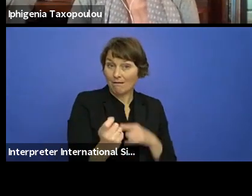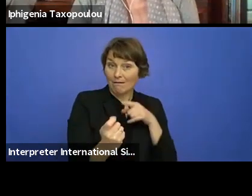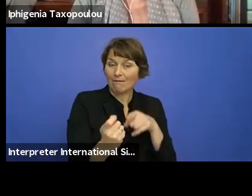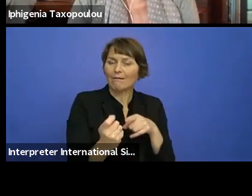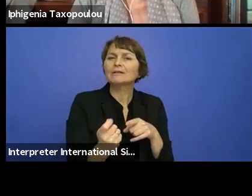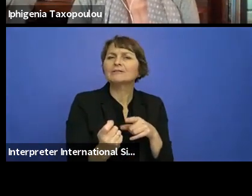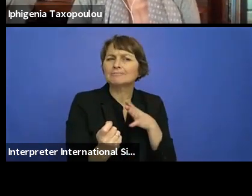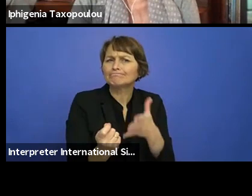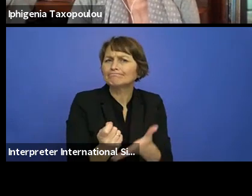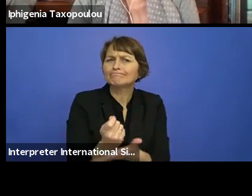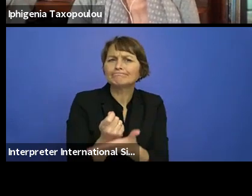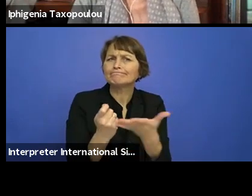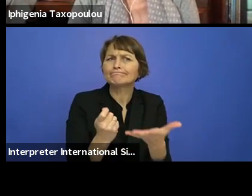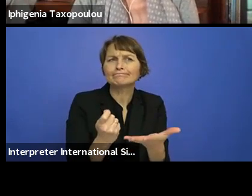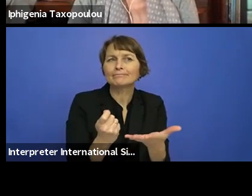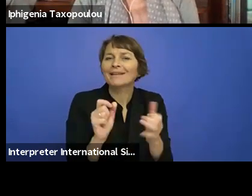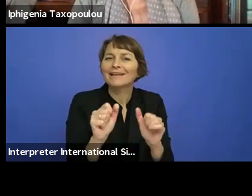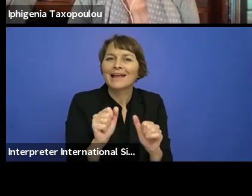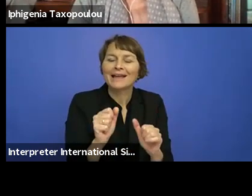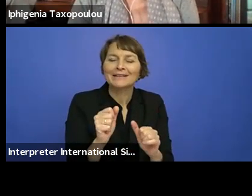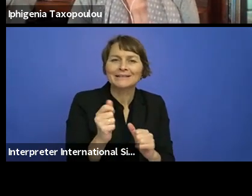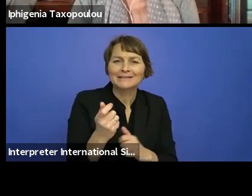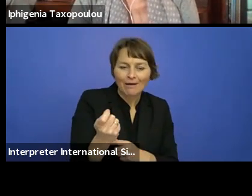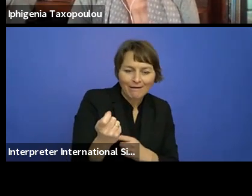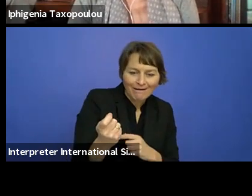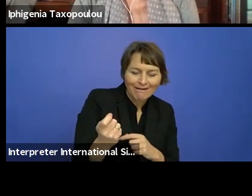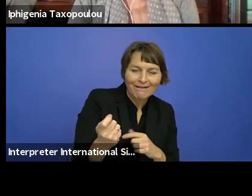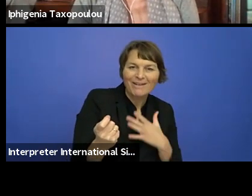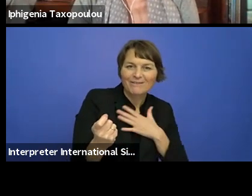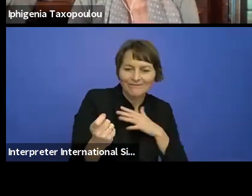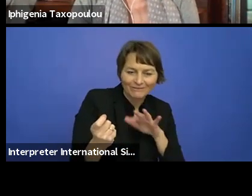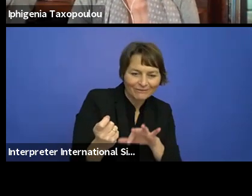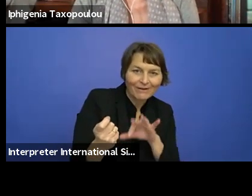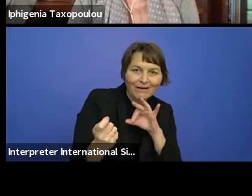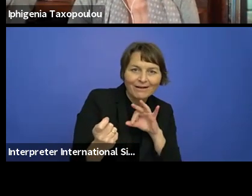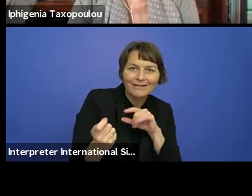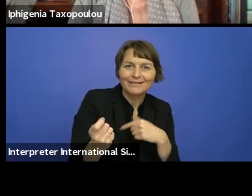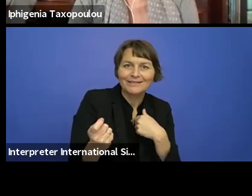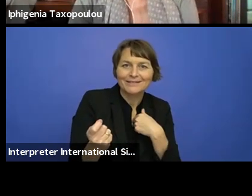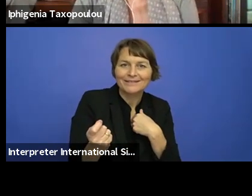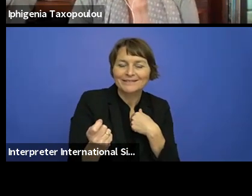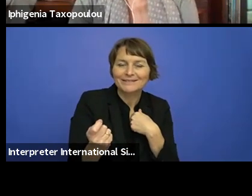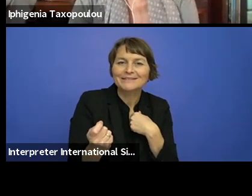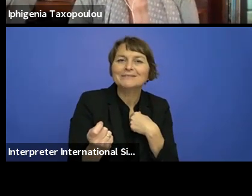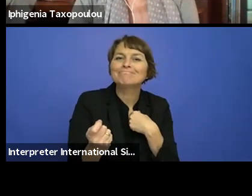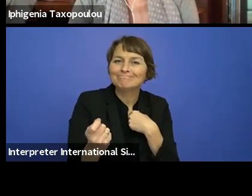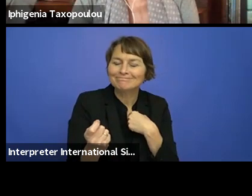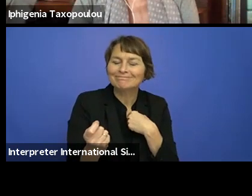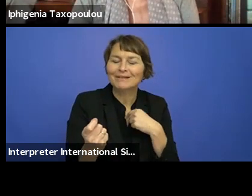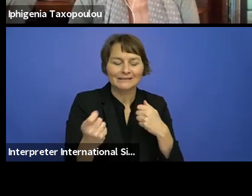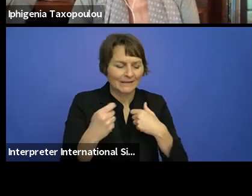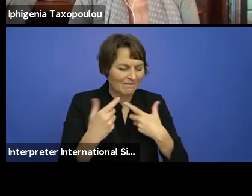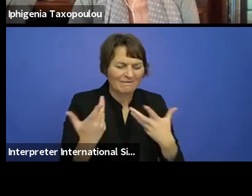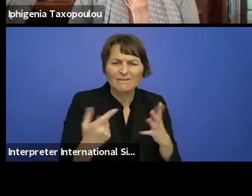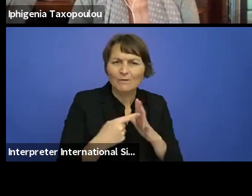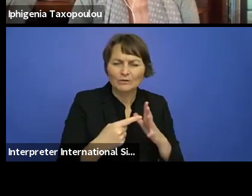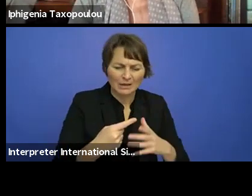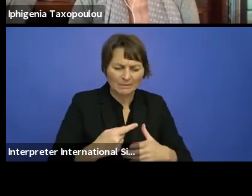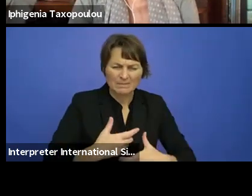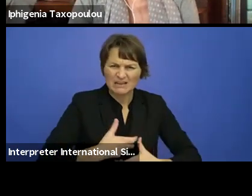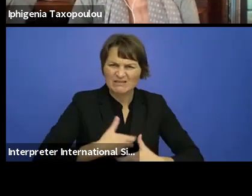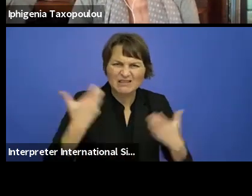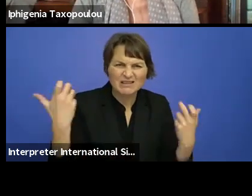where where you can find a place to give image to your anger, to your grief, to